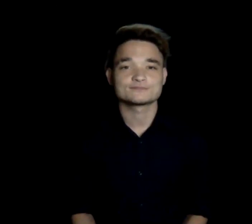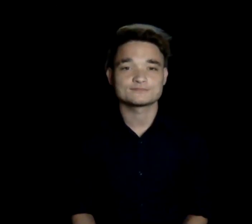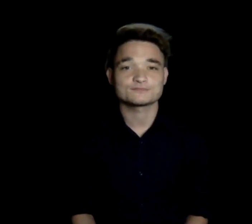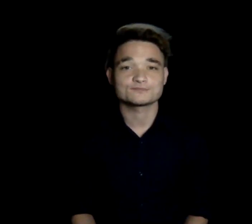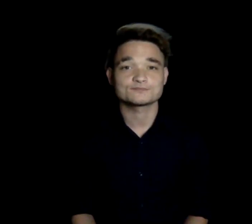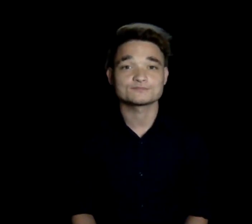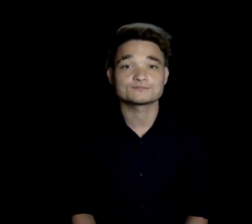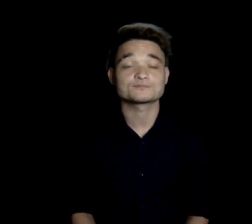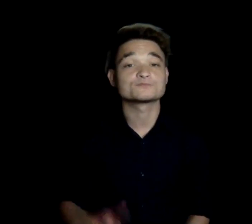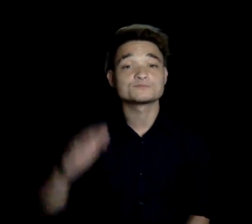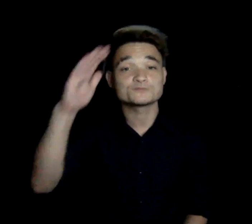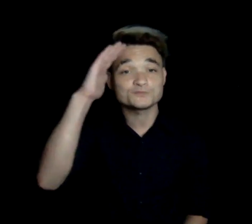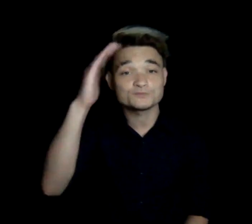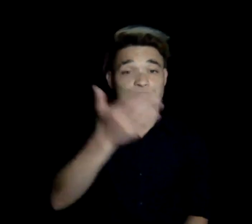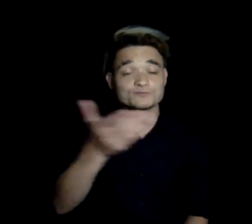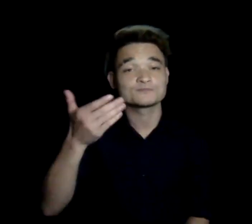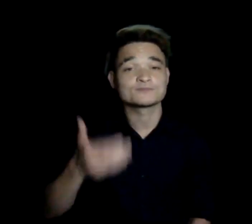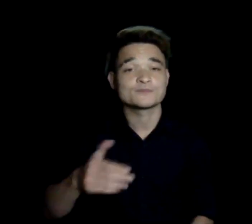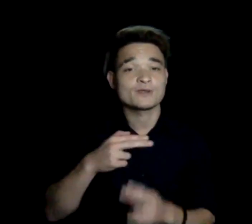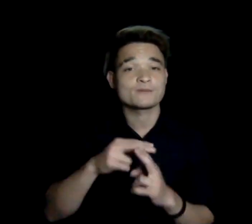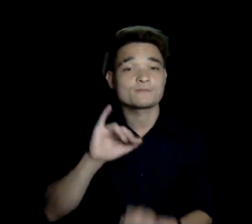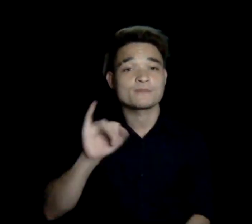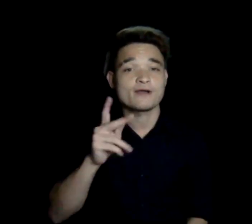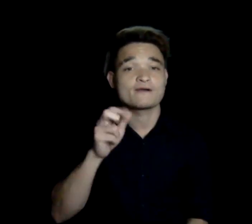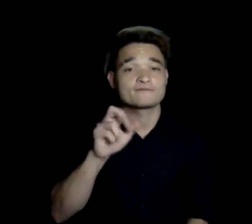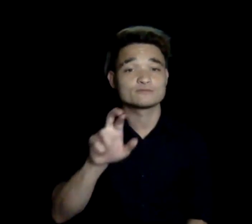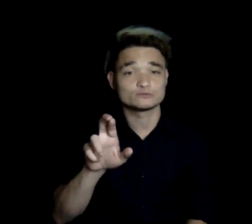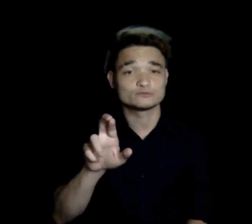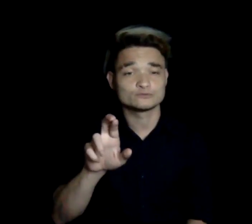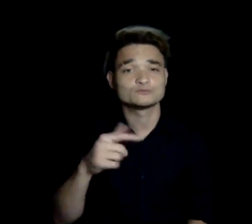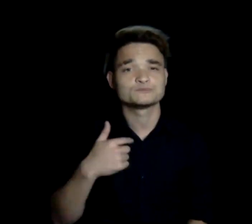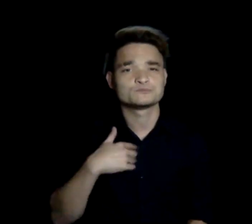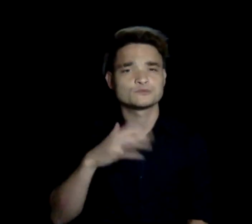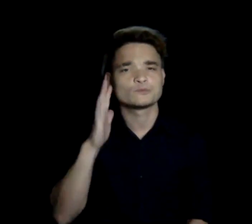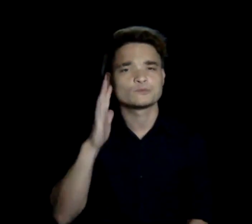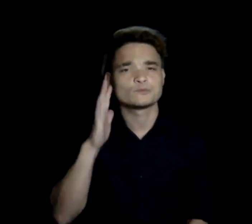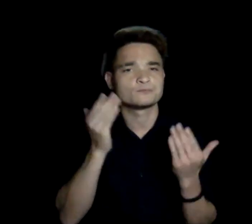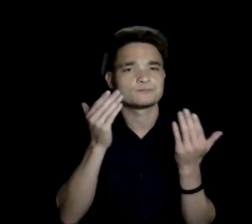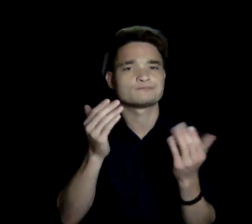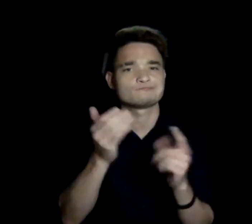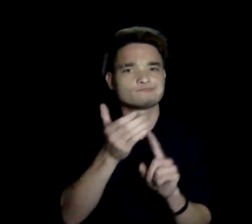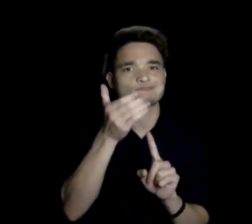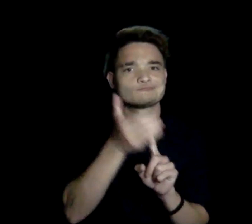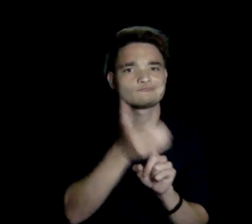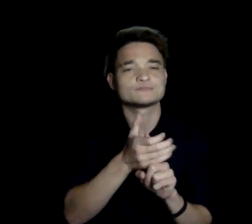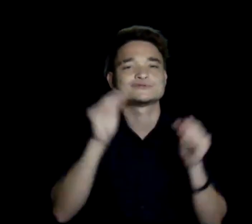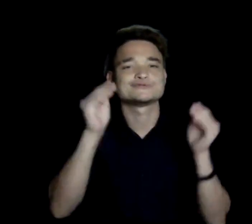Hi, my name is Javier, and I'll be playing the role of the instructor.